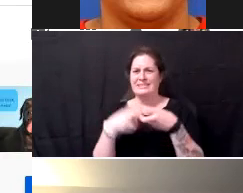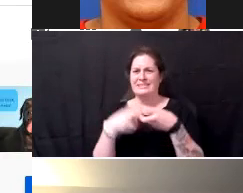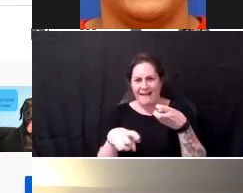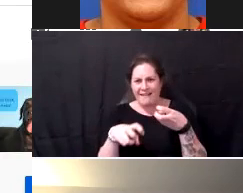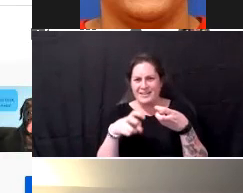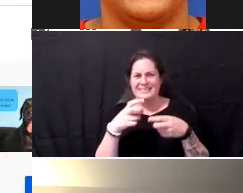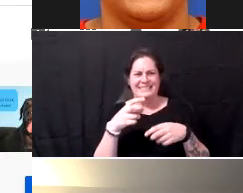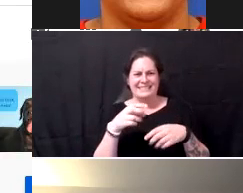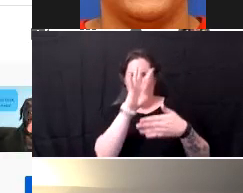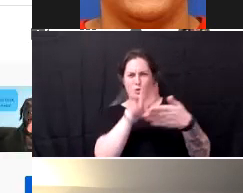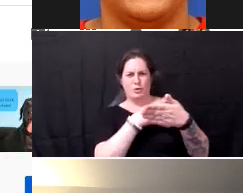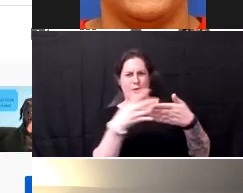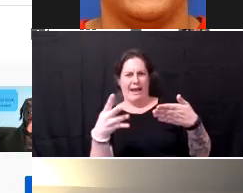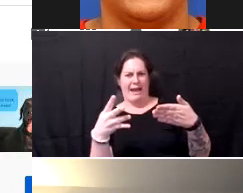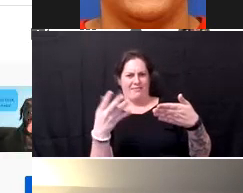graphs,